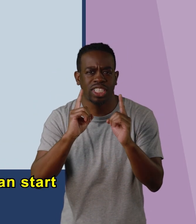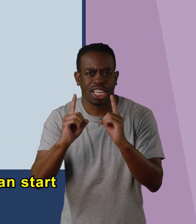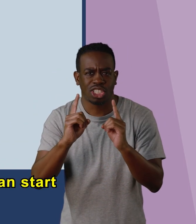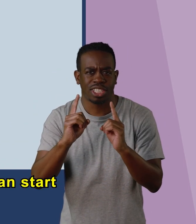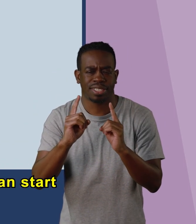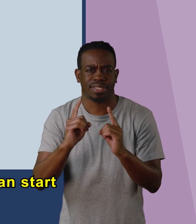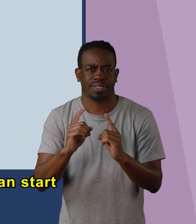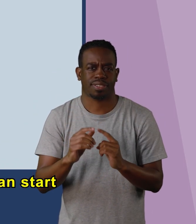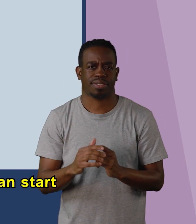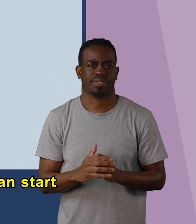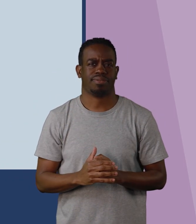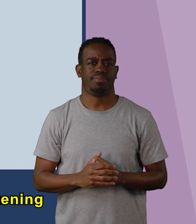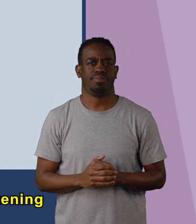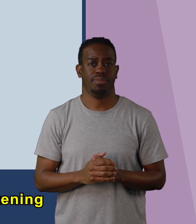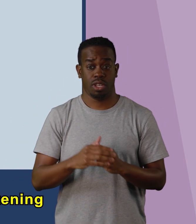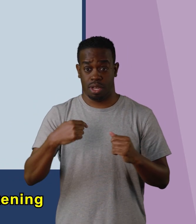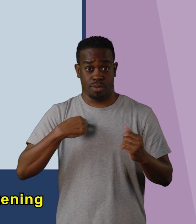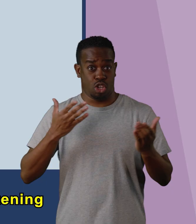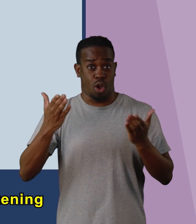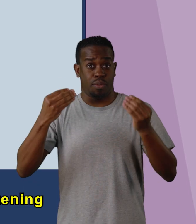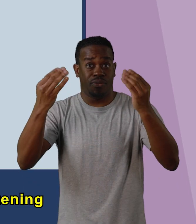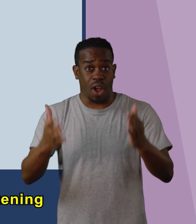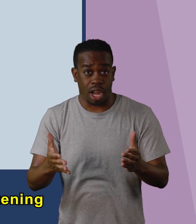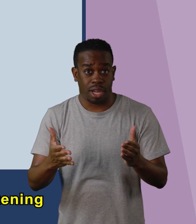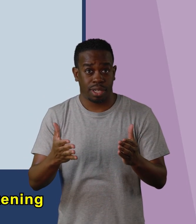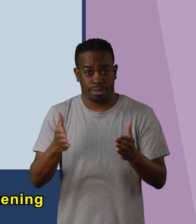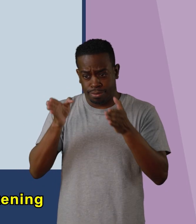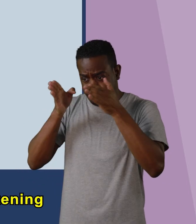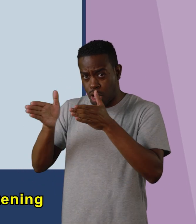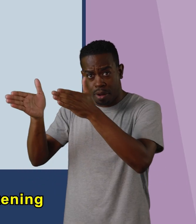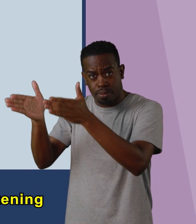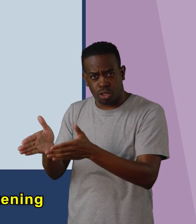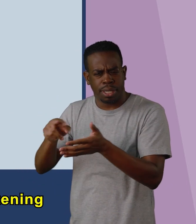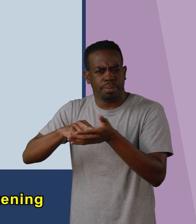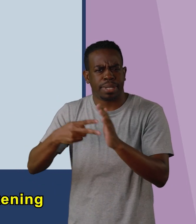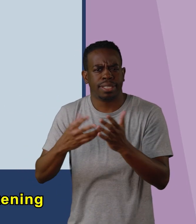with small conversations. As a service provider, being